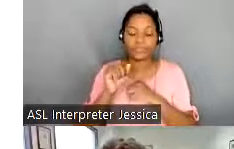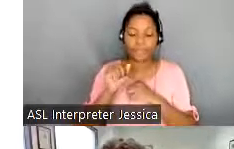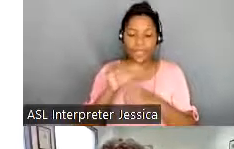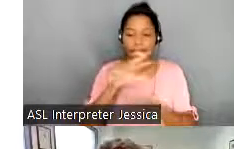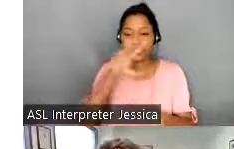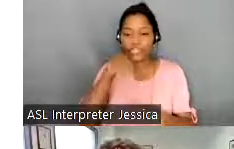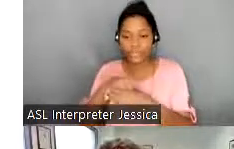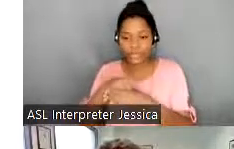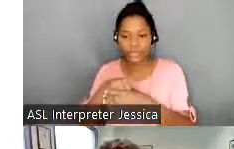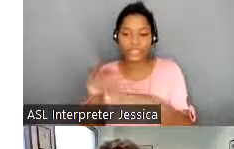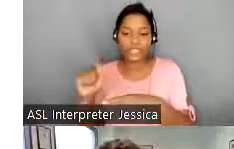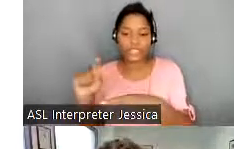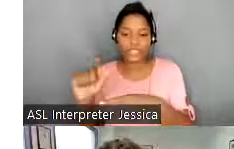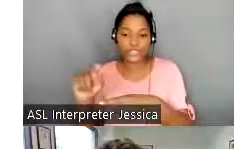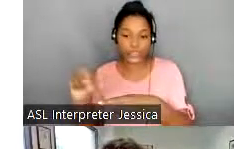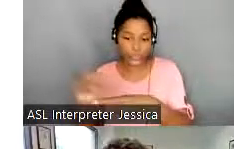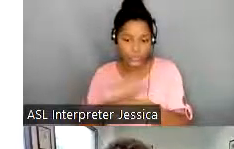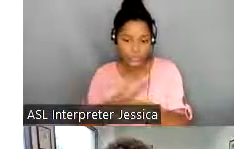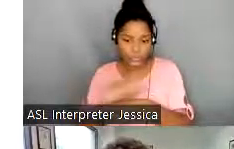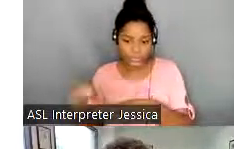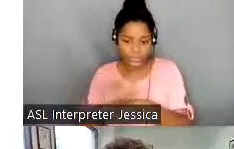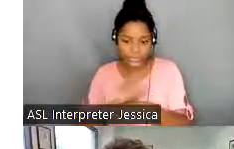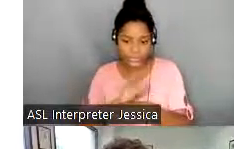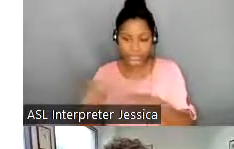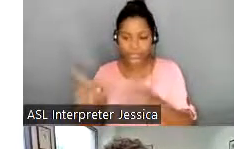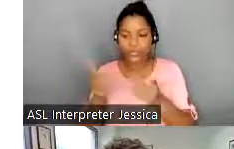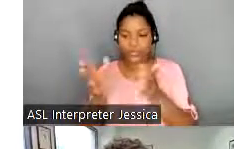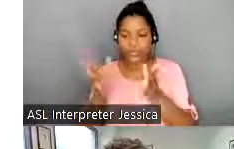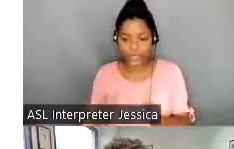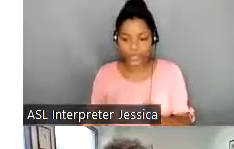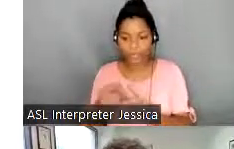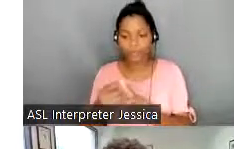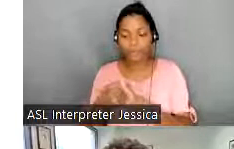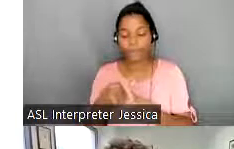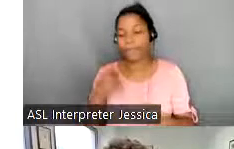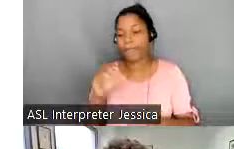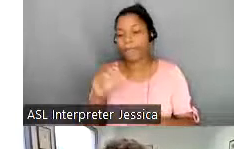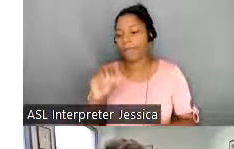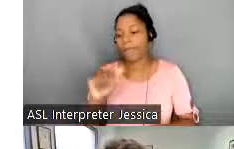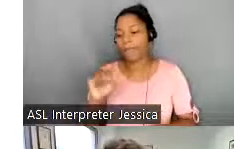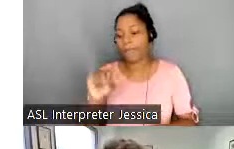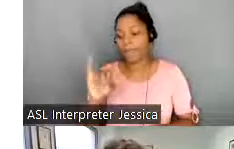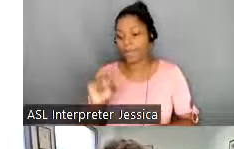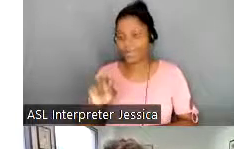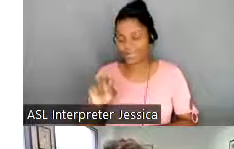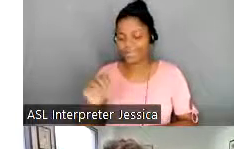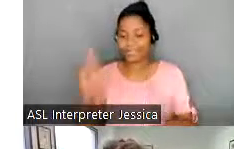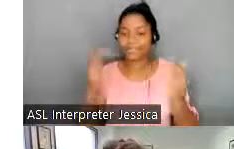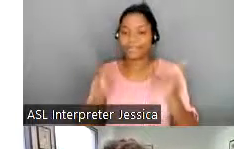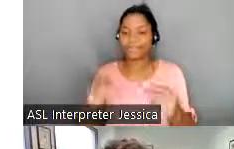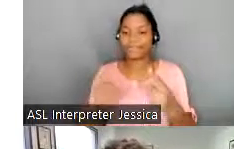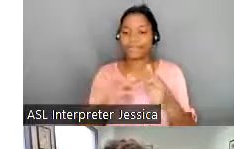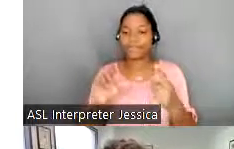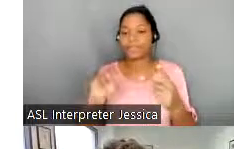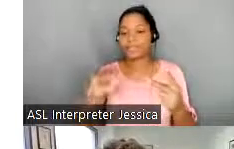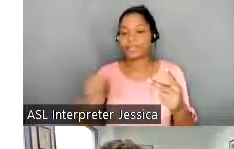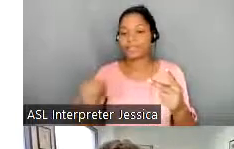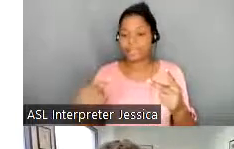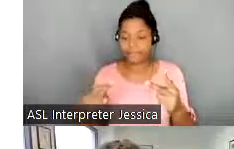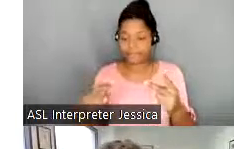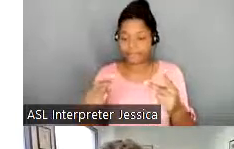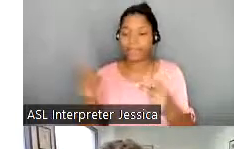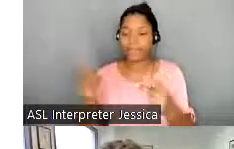Intergenerational Tutoring. She's the National Intergenerational Tutoring Director from the OASIS Institute. Stephanie Cole, who's a Special Assistant to the